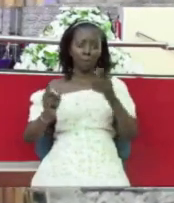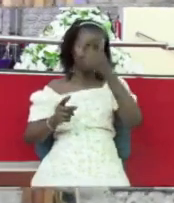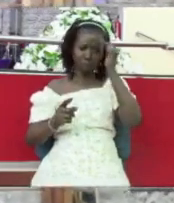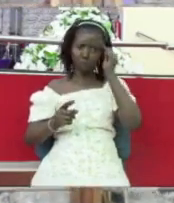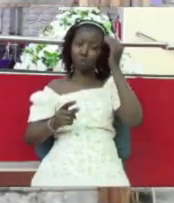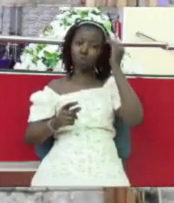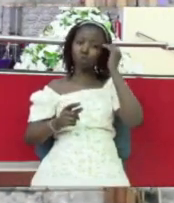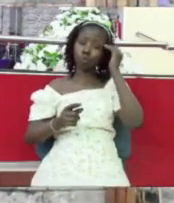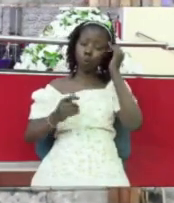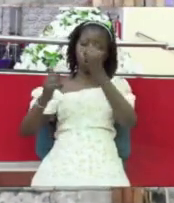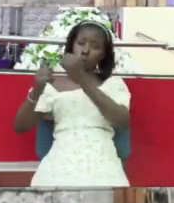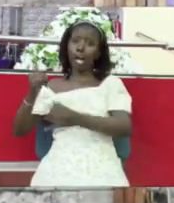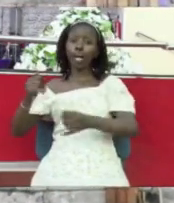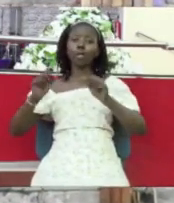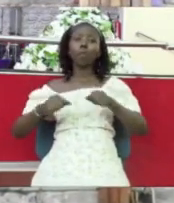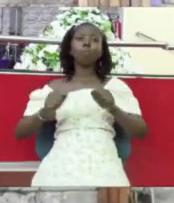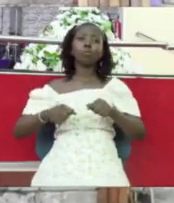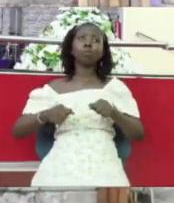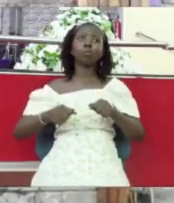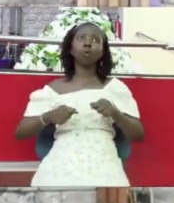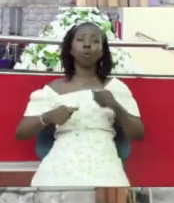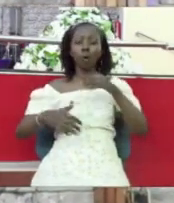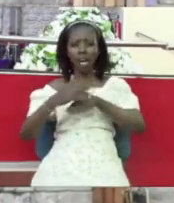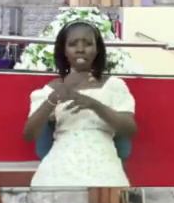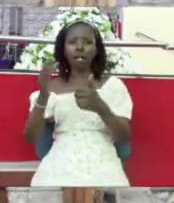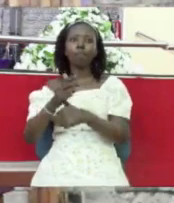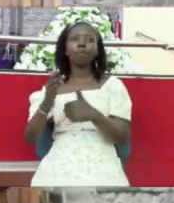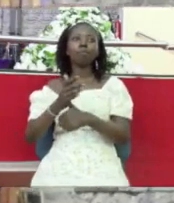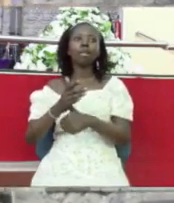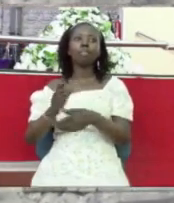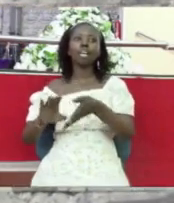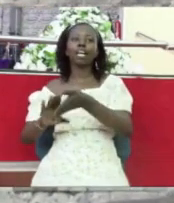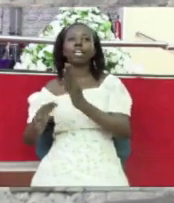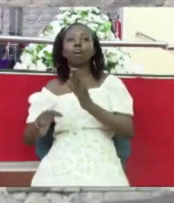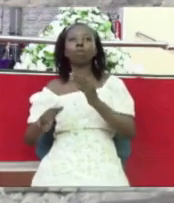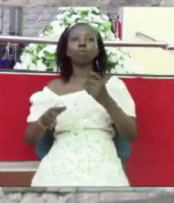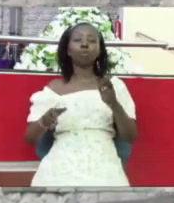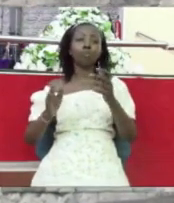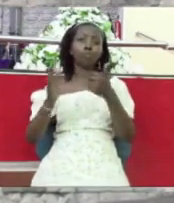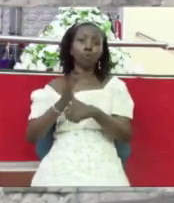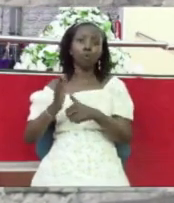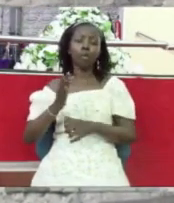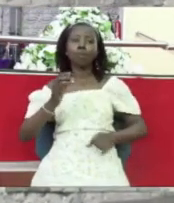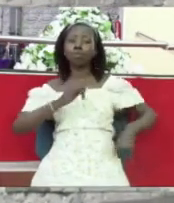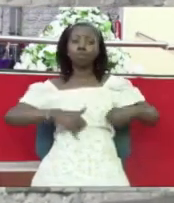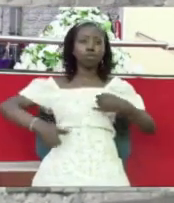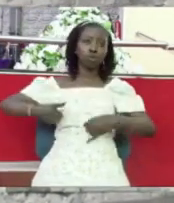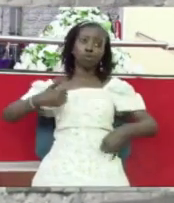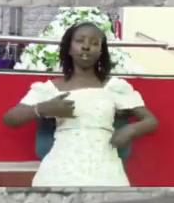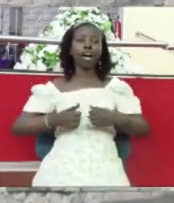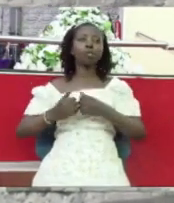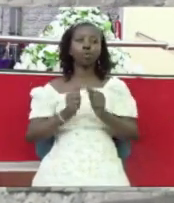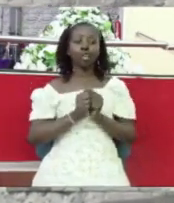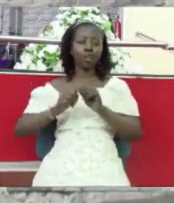your end, you are able to go through a trying moment and come out victorious. Kwa sababu unajua mwisho wako unaweza kupitia wakati mgumu na